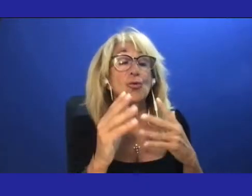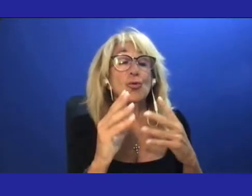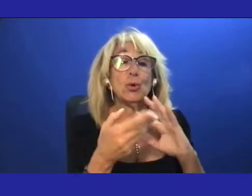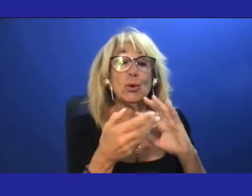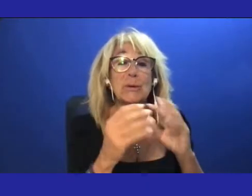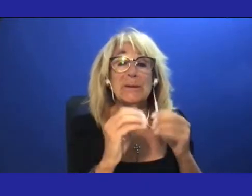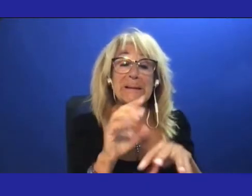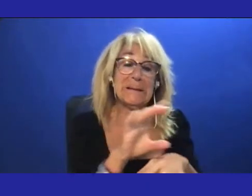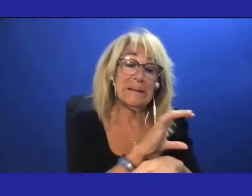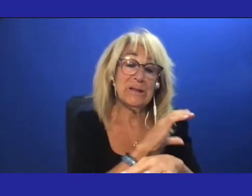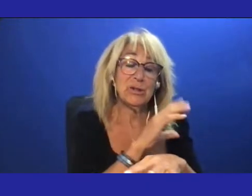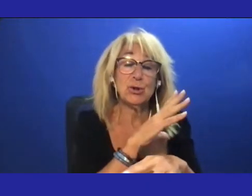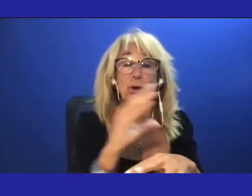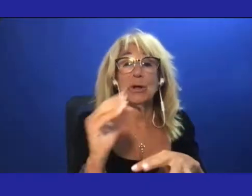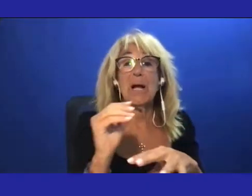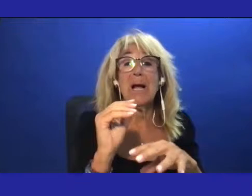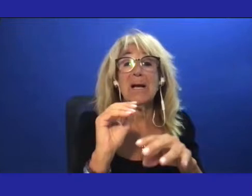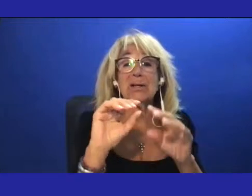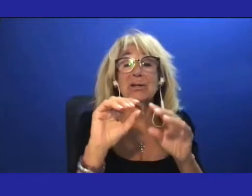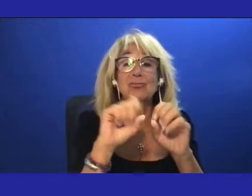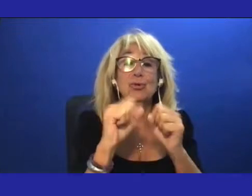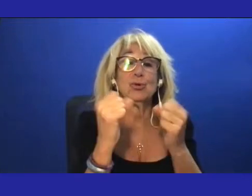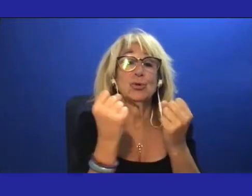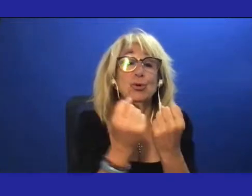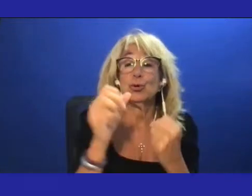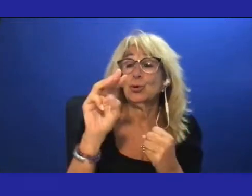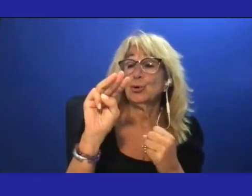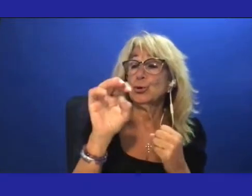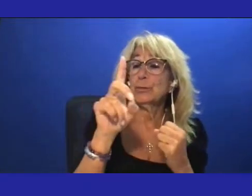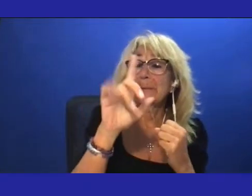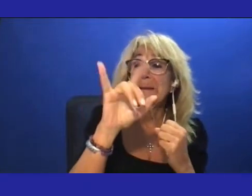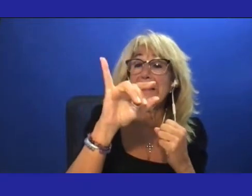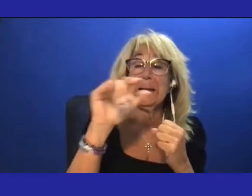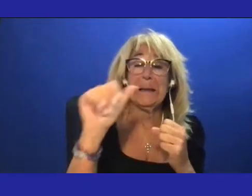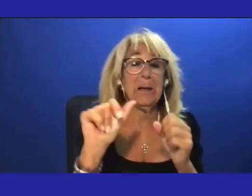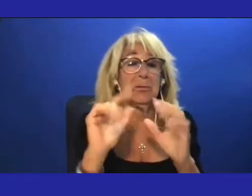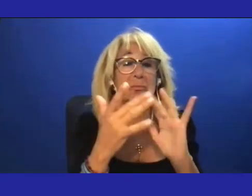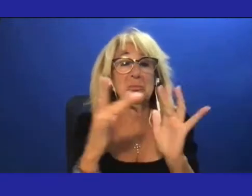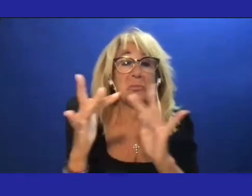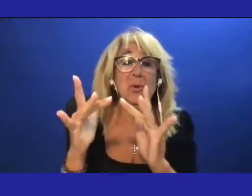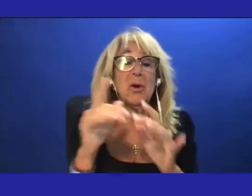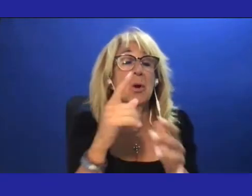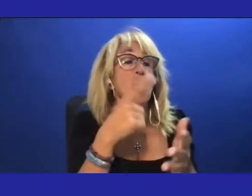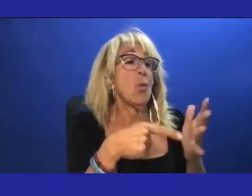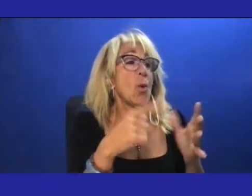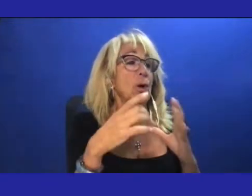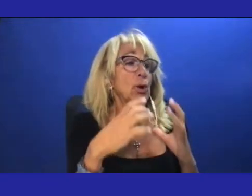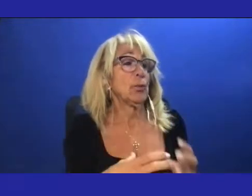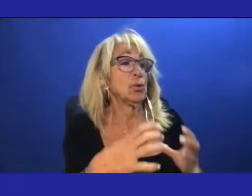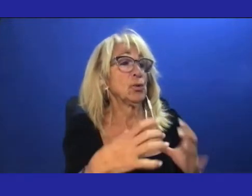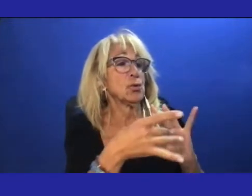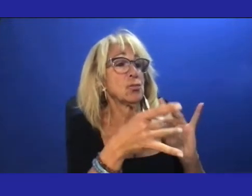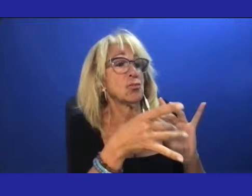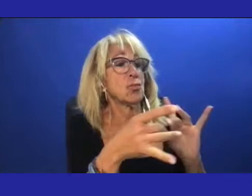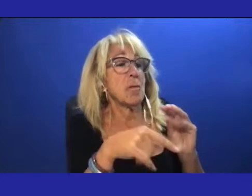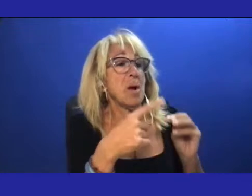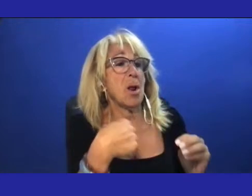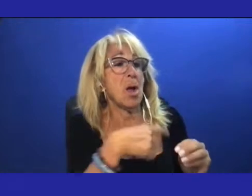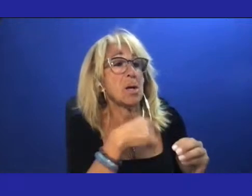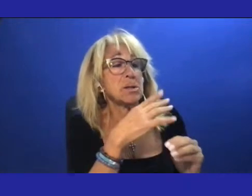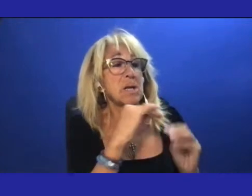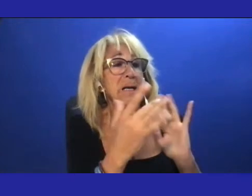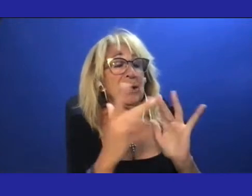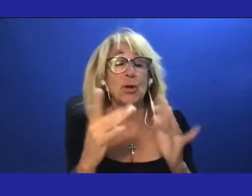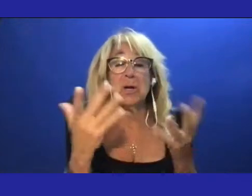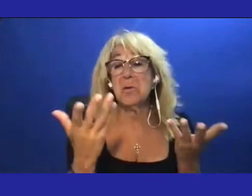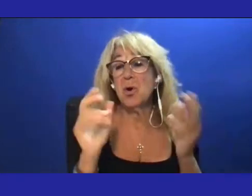be what are our consumers, so to speak, saying about us on the internet, whether it's a